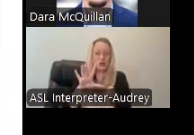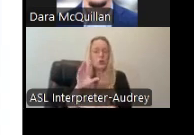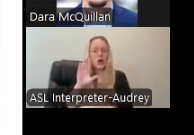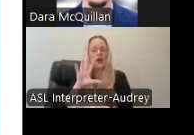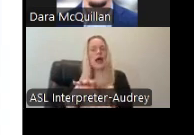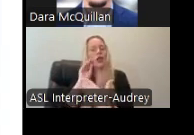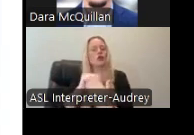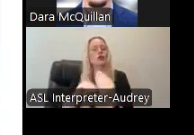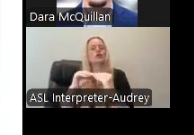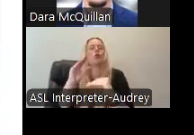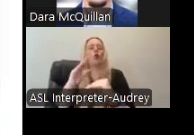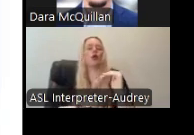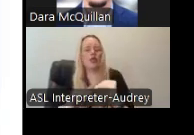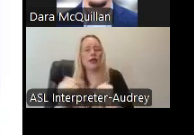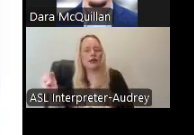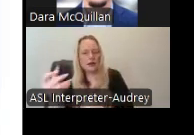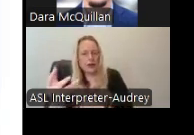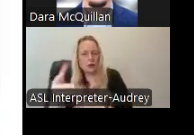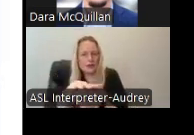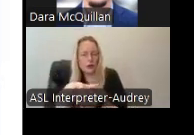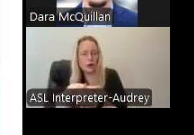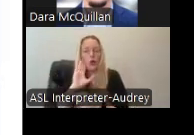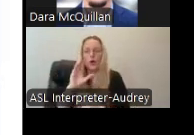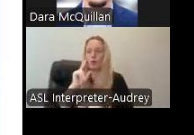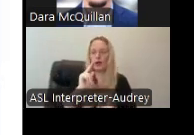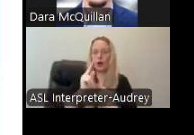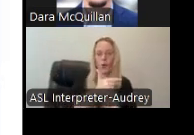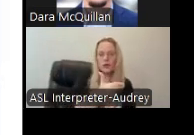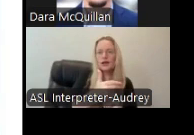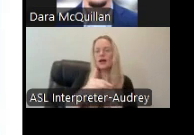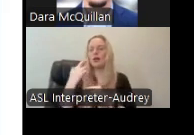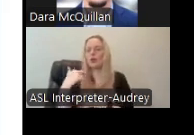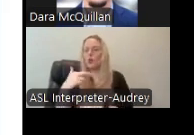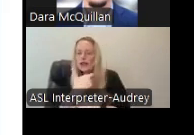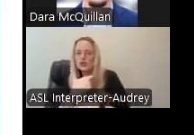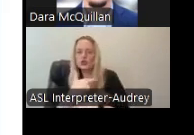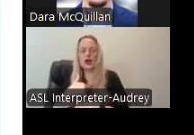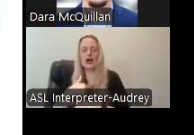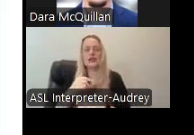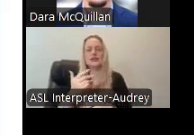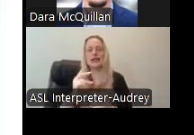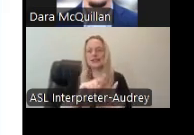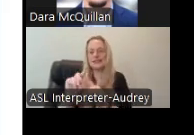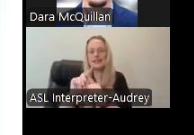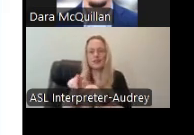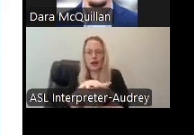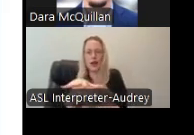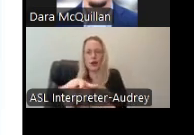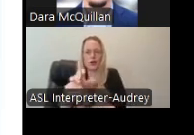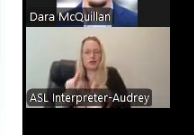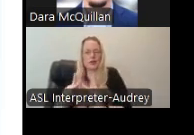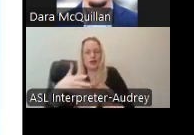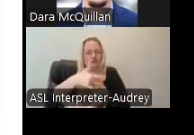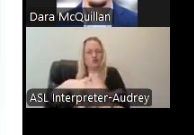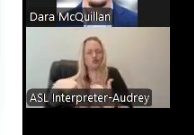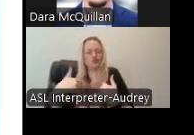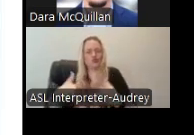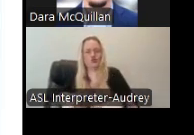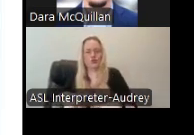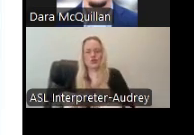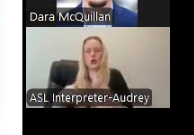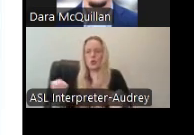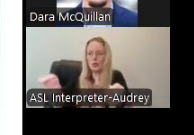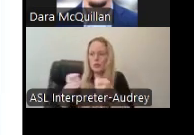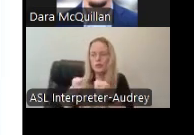gaming facility, but it will be a hotel and restaurants and third spaces for people to hang out in, like the idea of bringing in the public